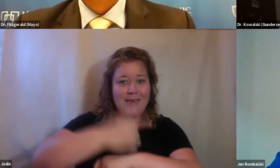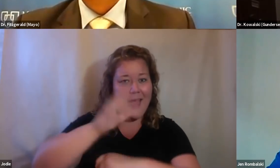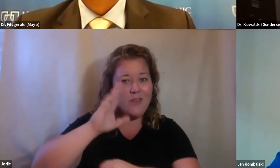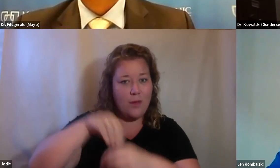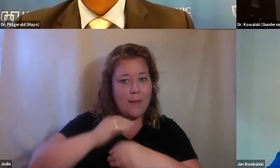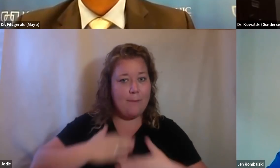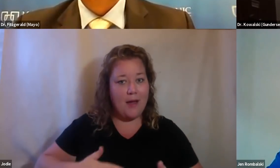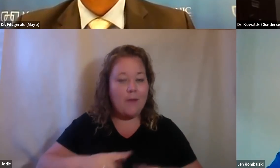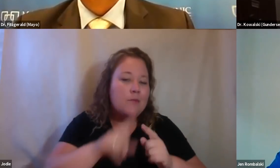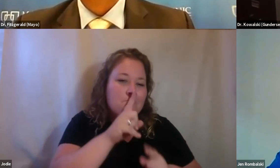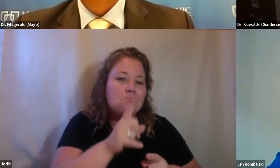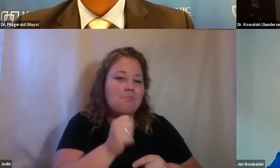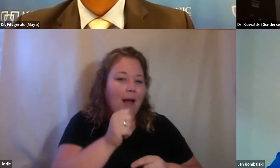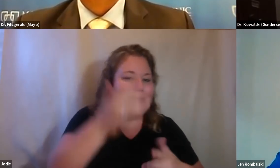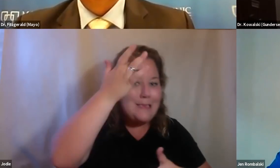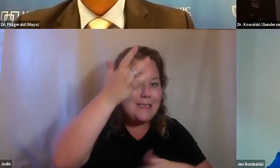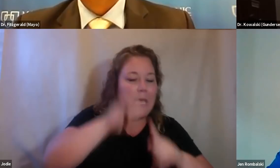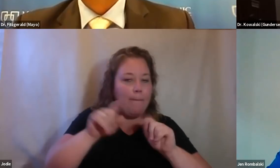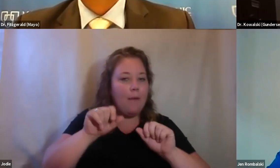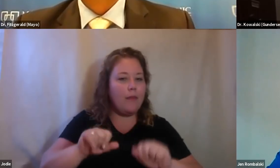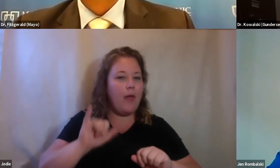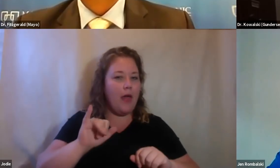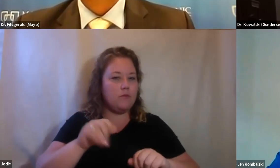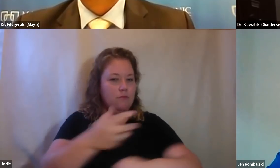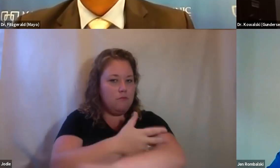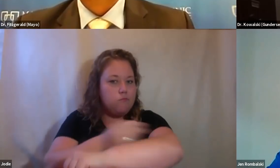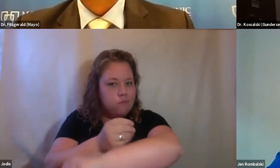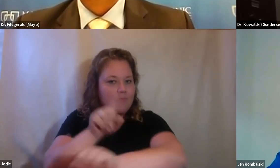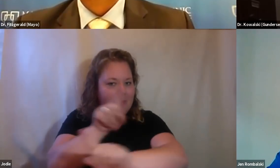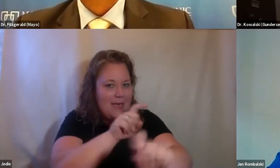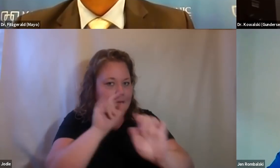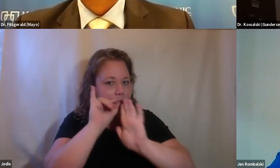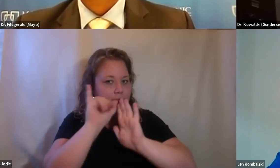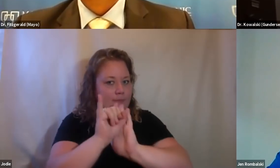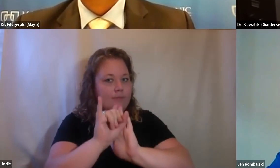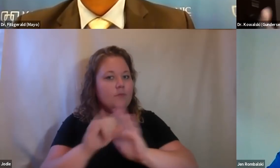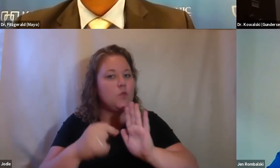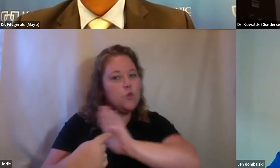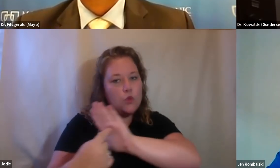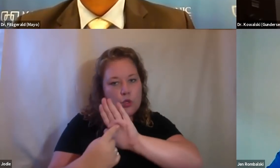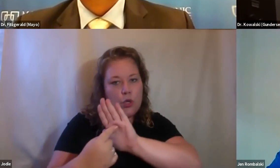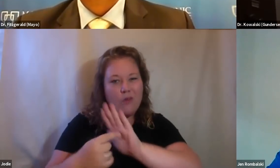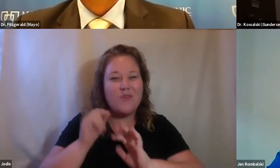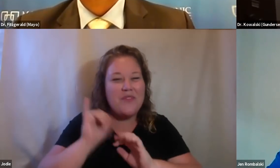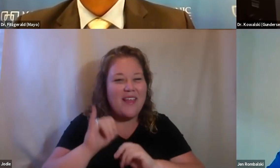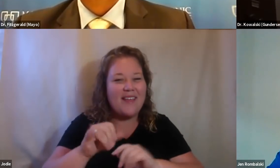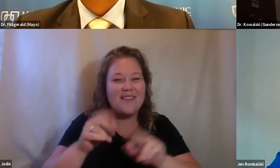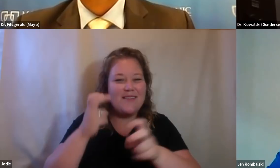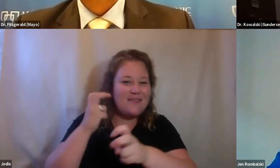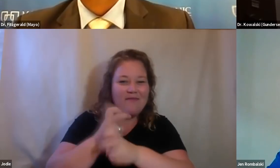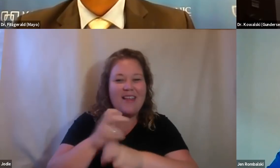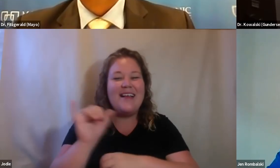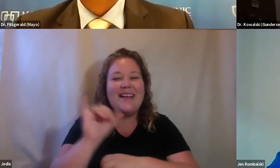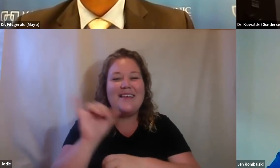cases that have shed virus for longer than that. So shed virus particles. This is kind of like going hiking in the hills, and it's the